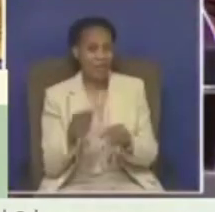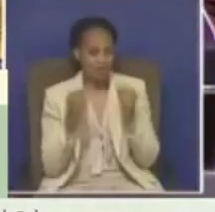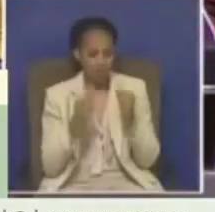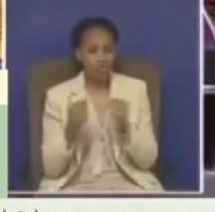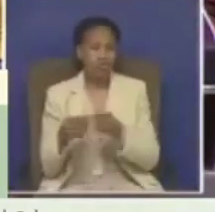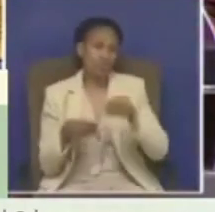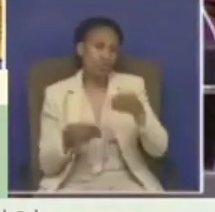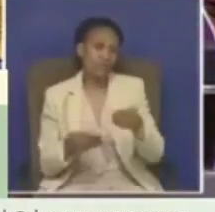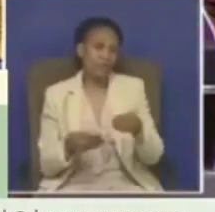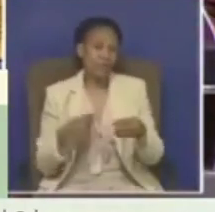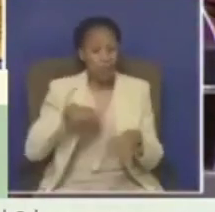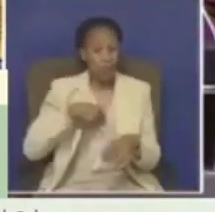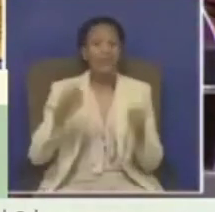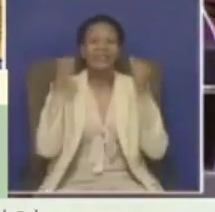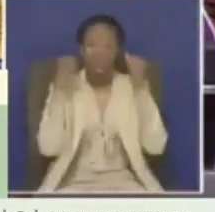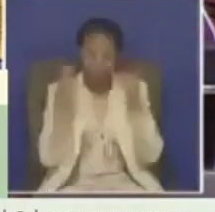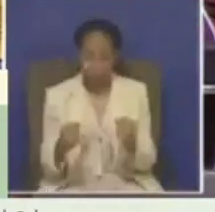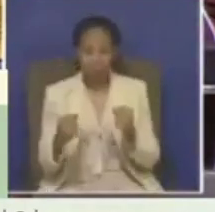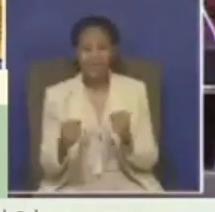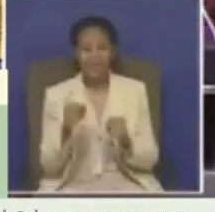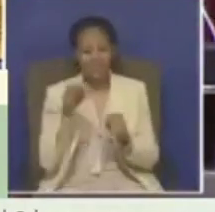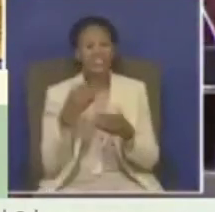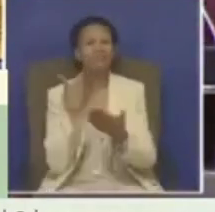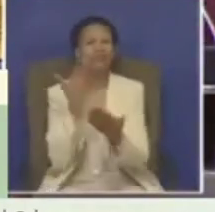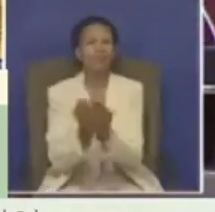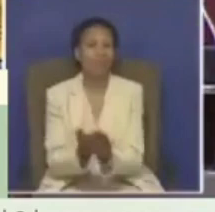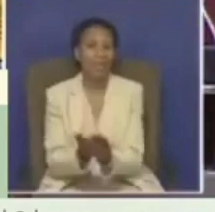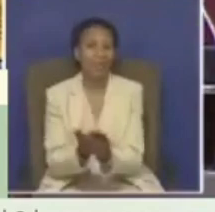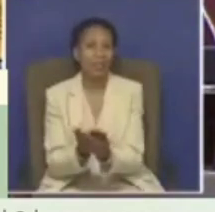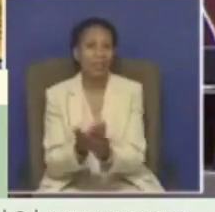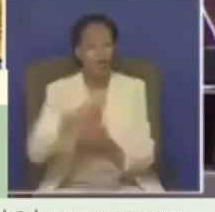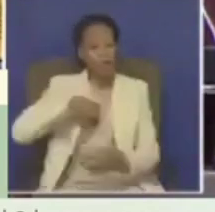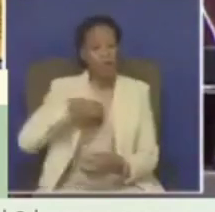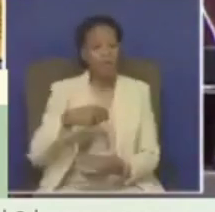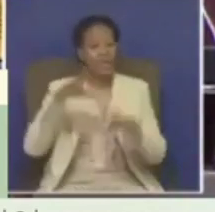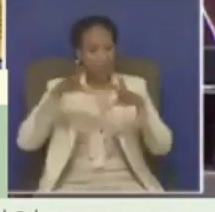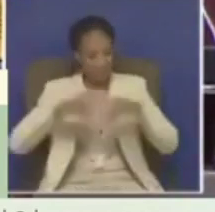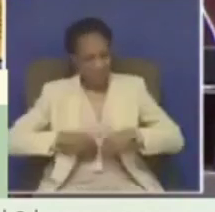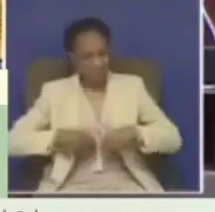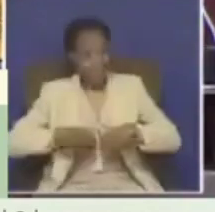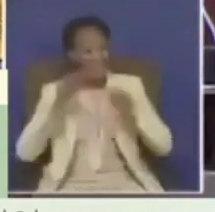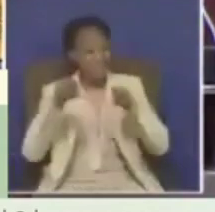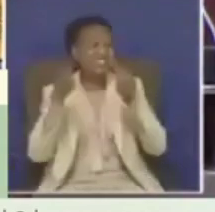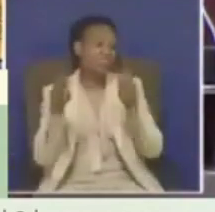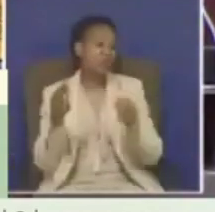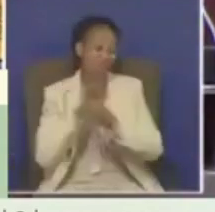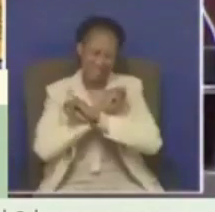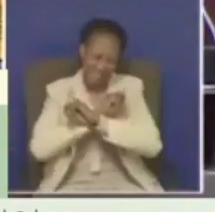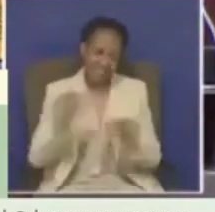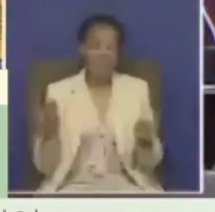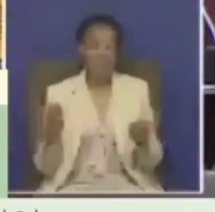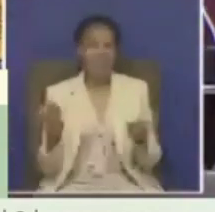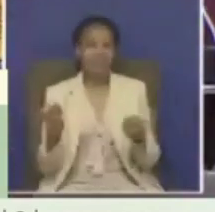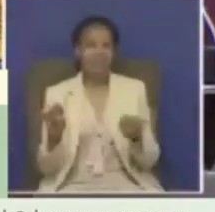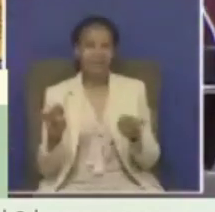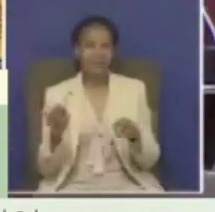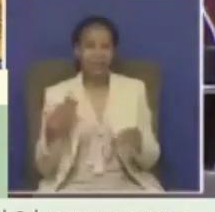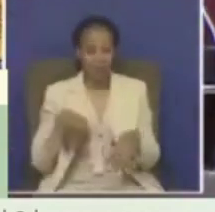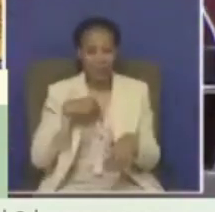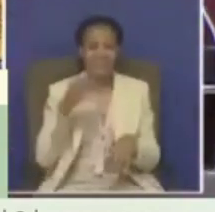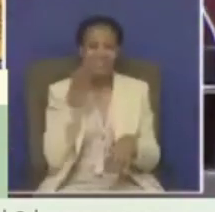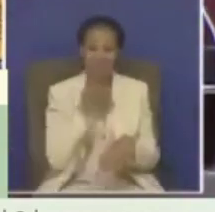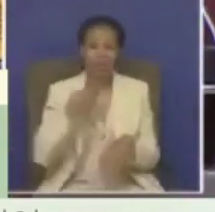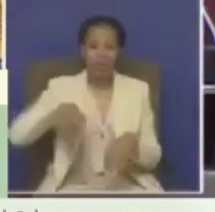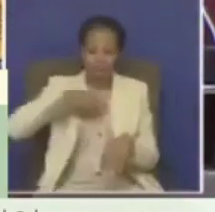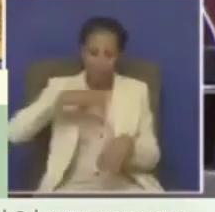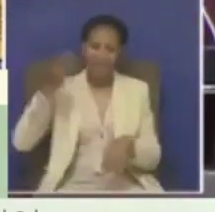with the resolution as it stands because we take the issue of extortions very seriously, and we think it must be a